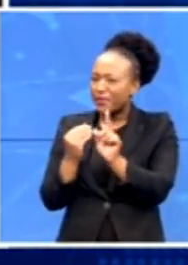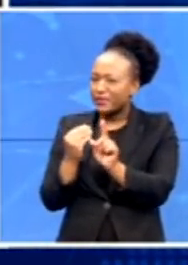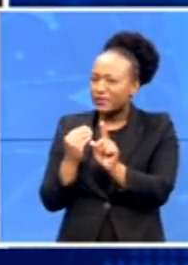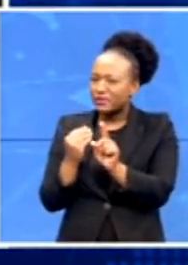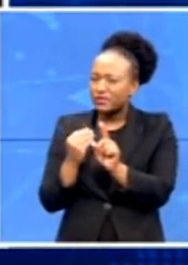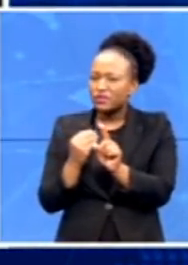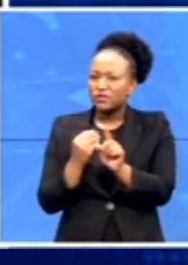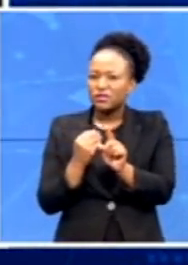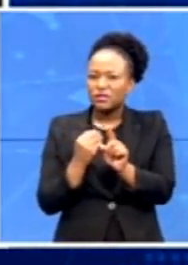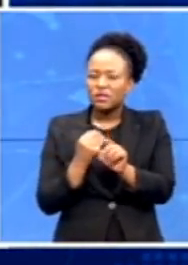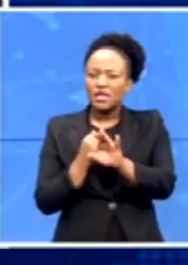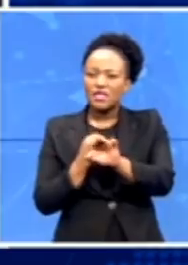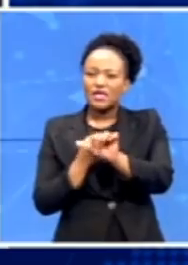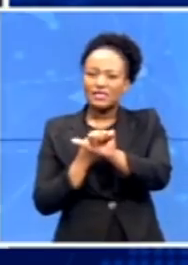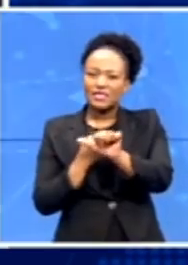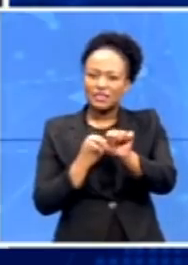36606.